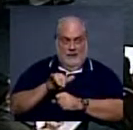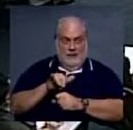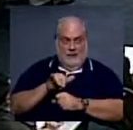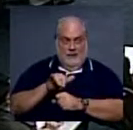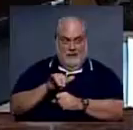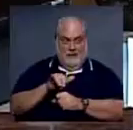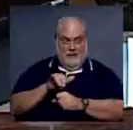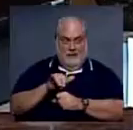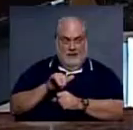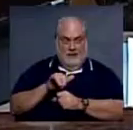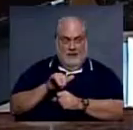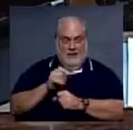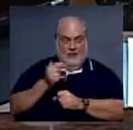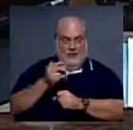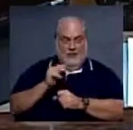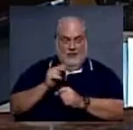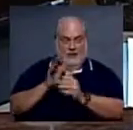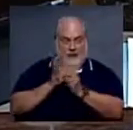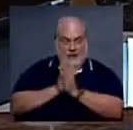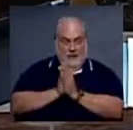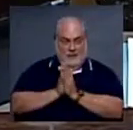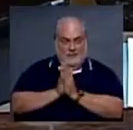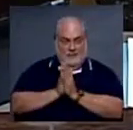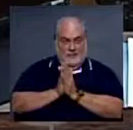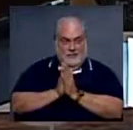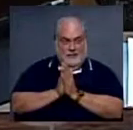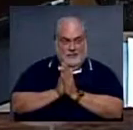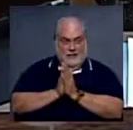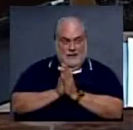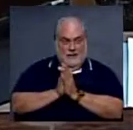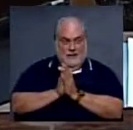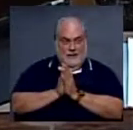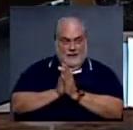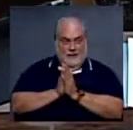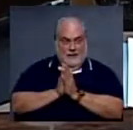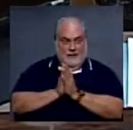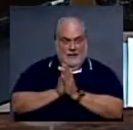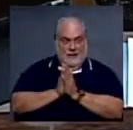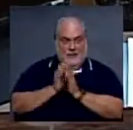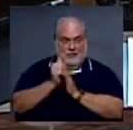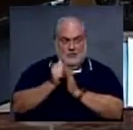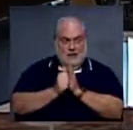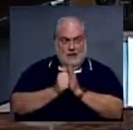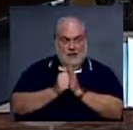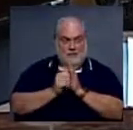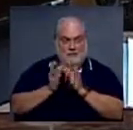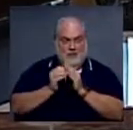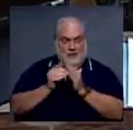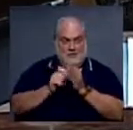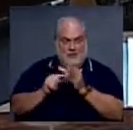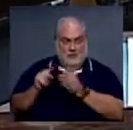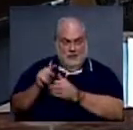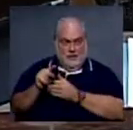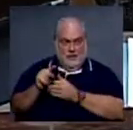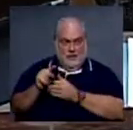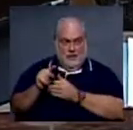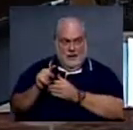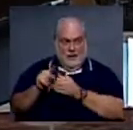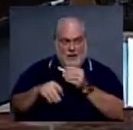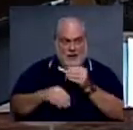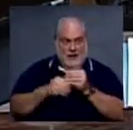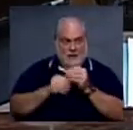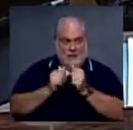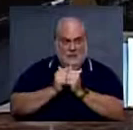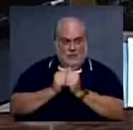shared with me, then I would like to hold this then till the agenda meeting next week, and then ask that it be